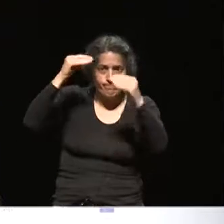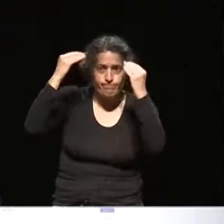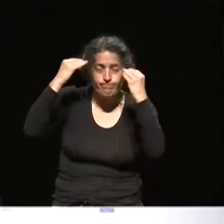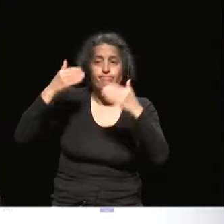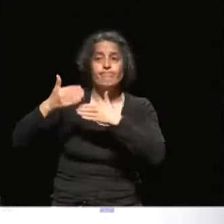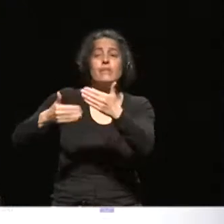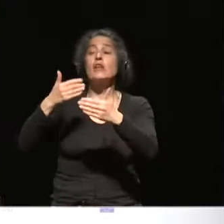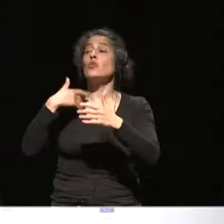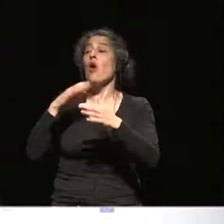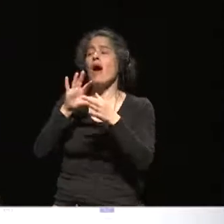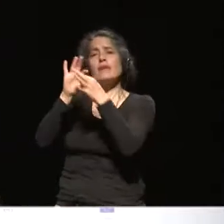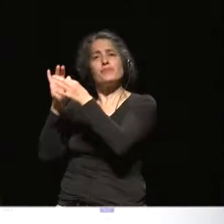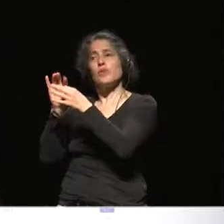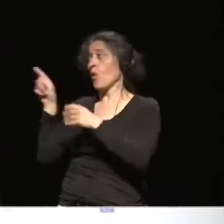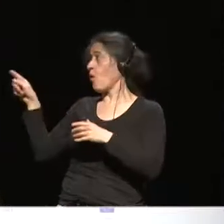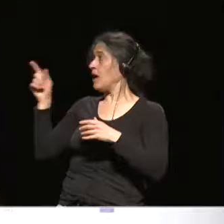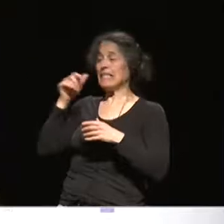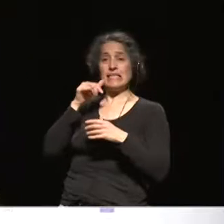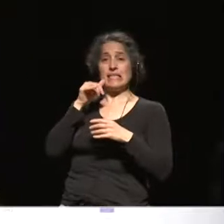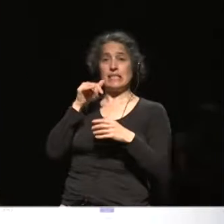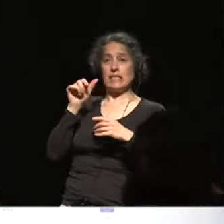the Secretary.